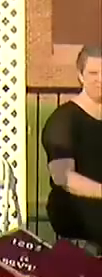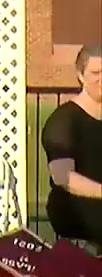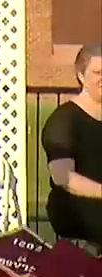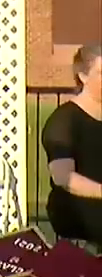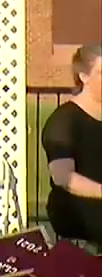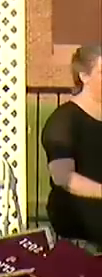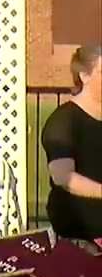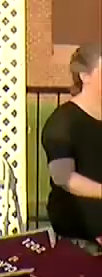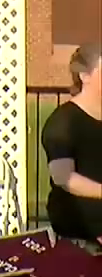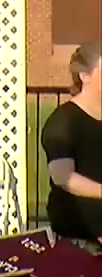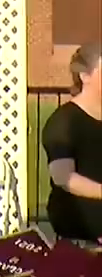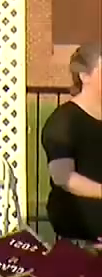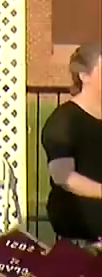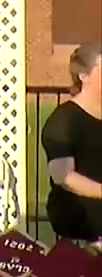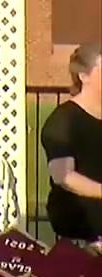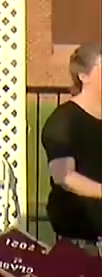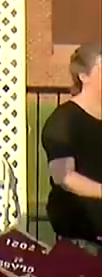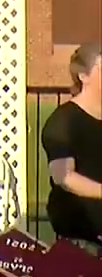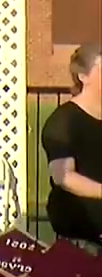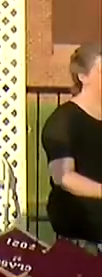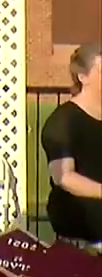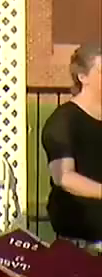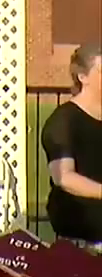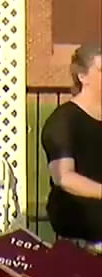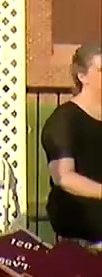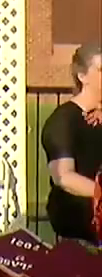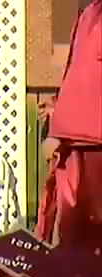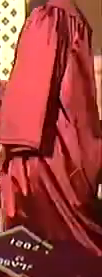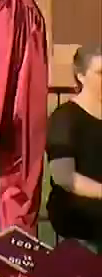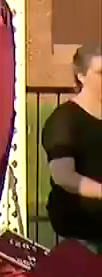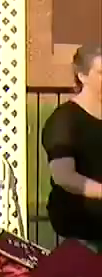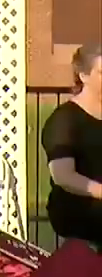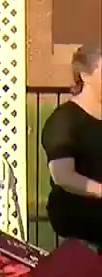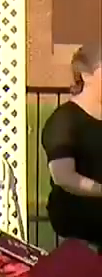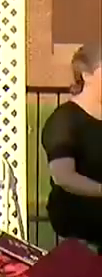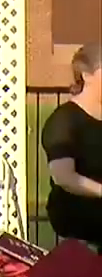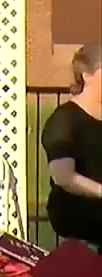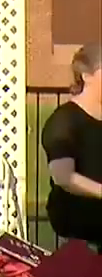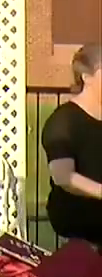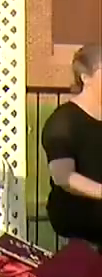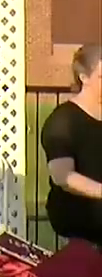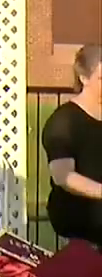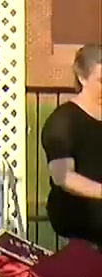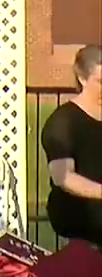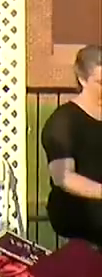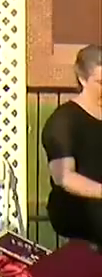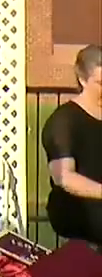Ty C. De Los Reyes.